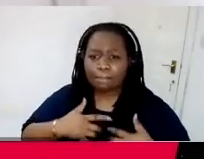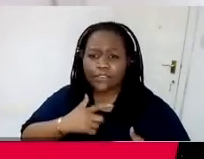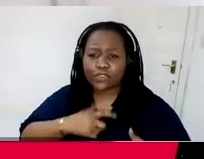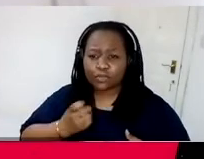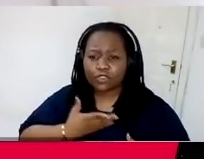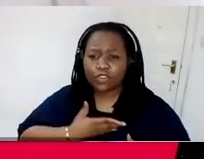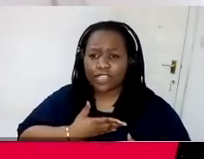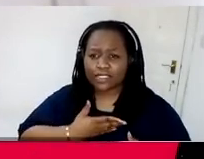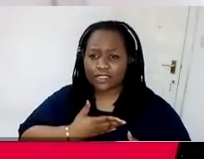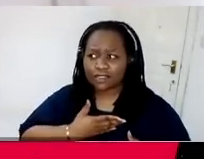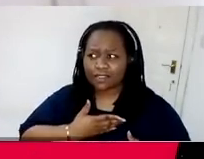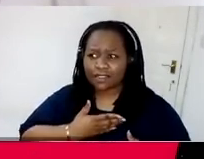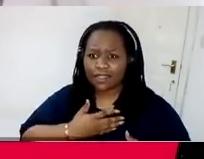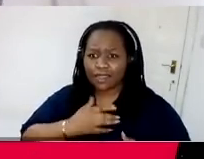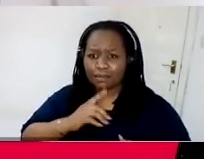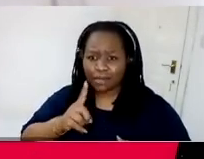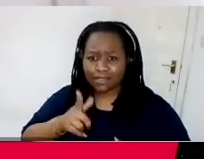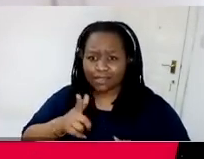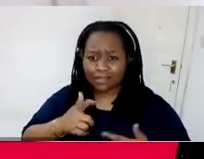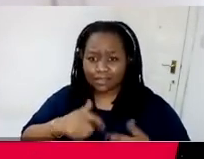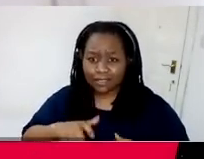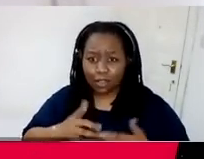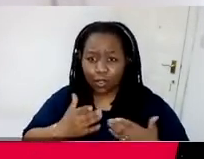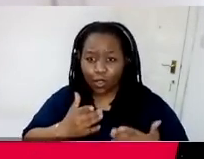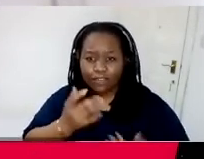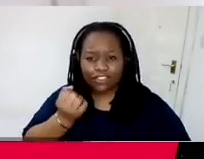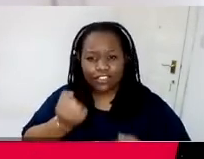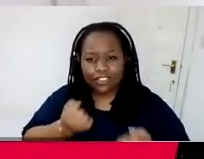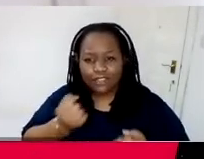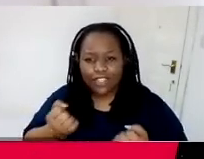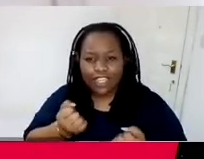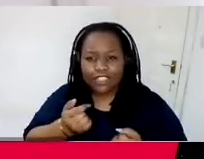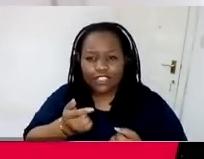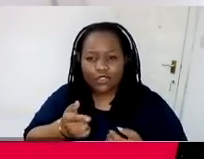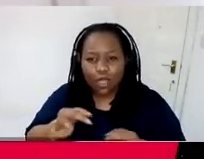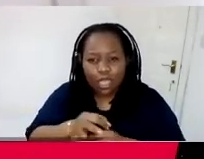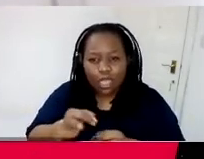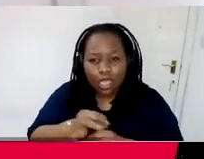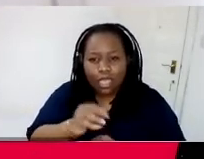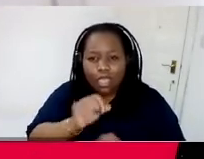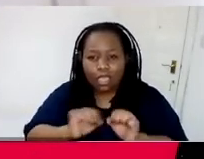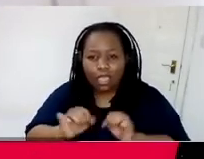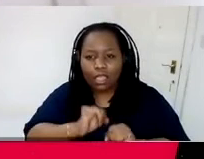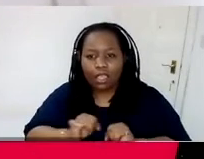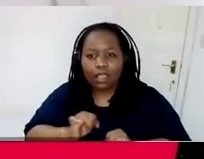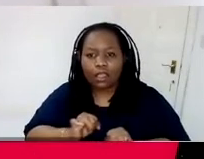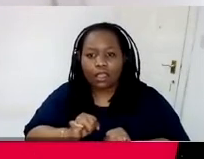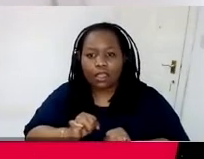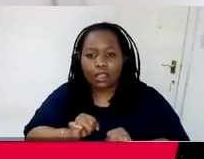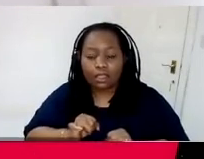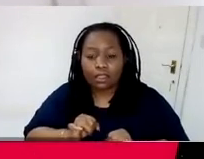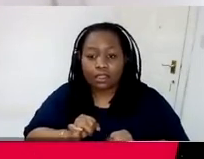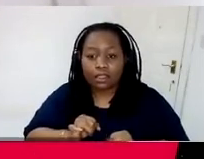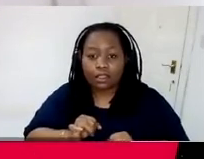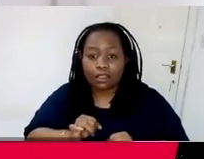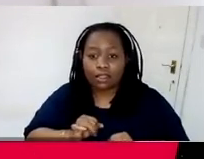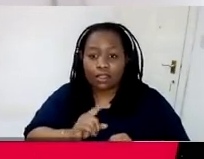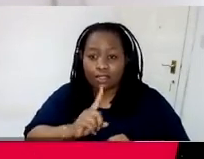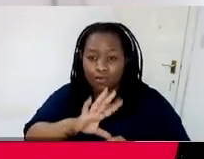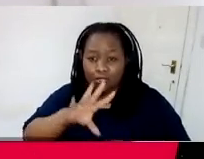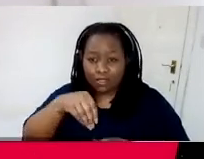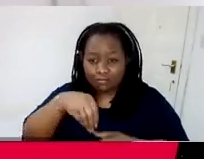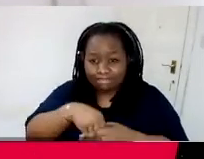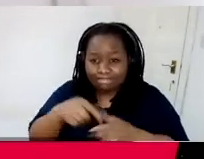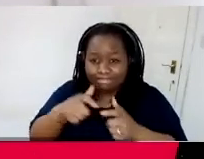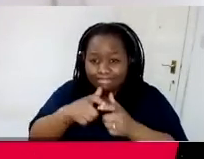They offer justifications in terms of human rights and in terms of support for humanitarian law that are actually part of the package